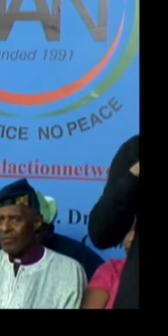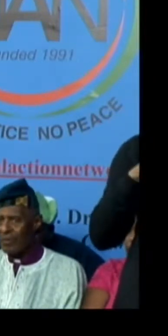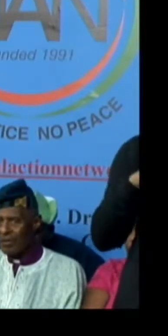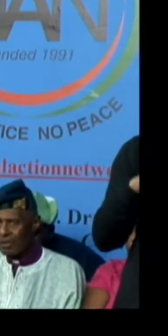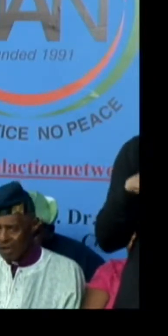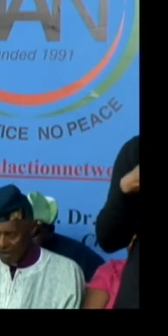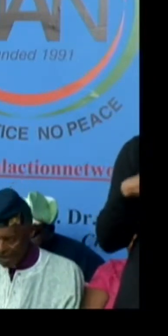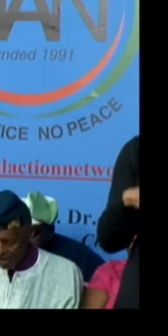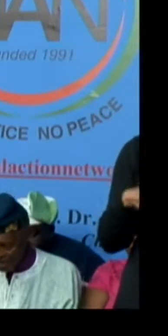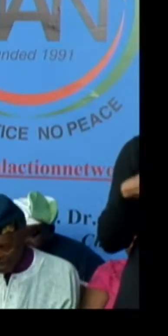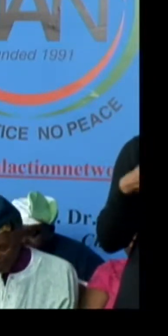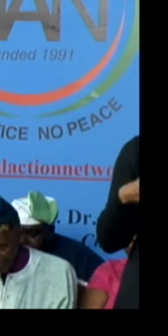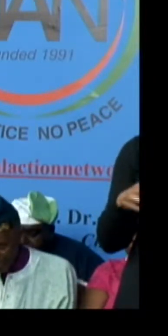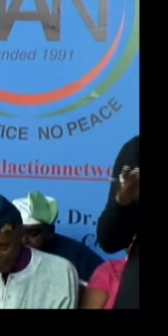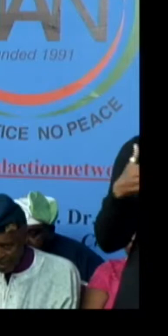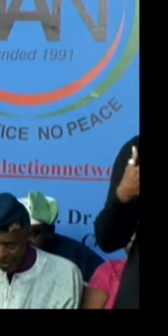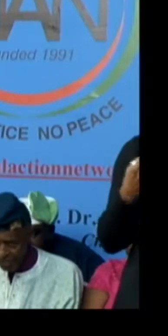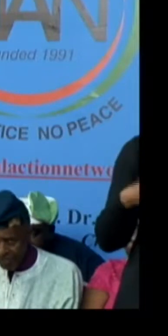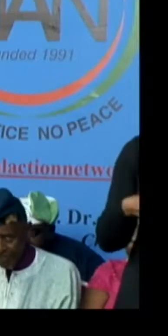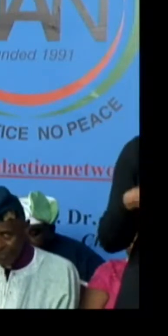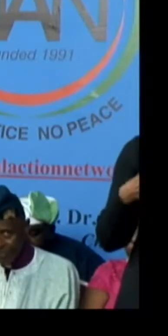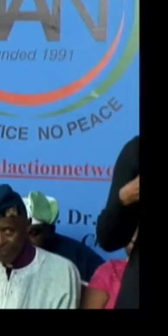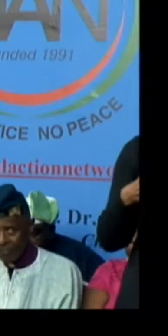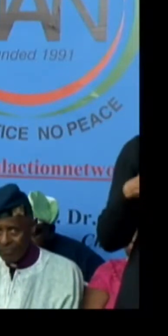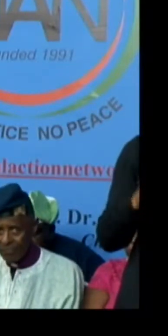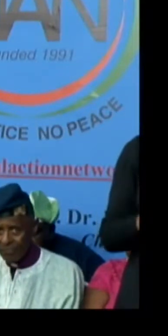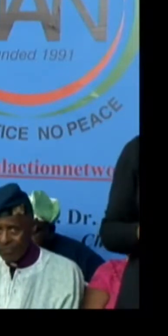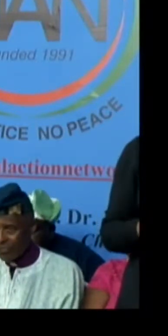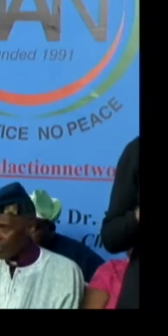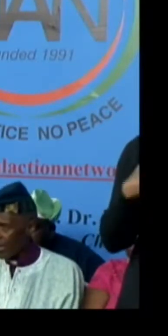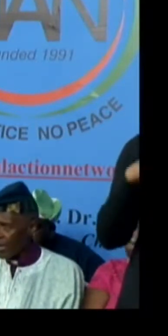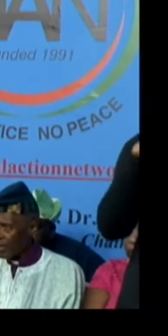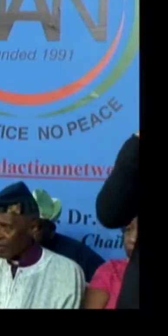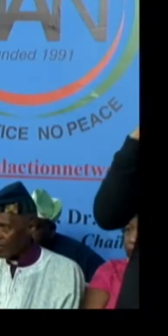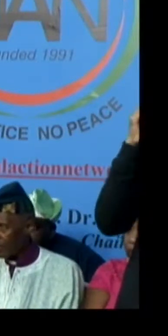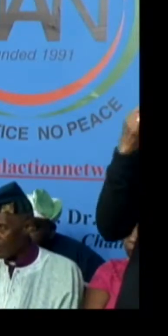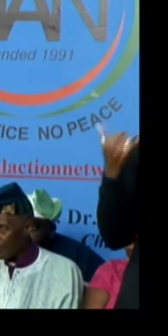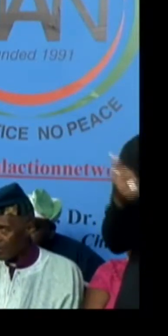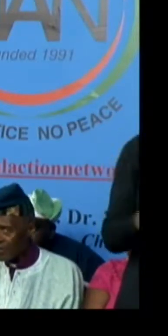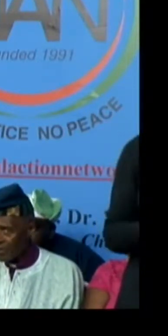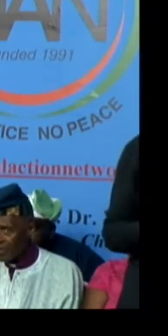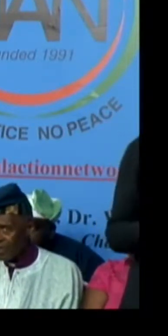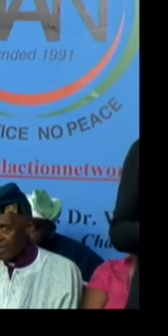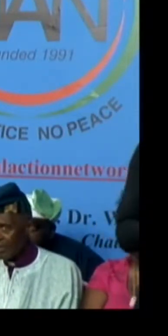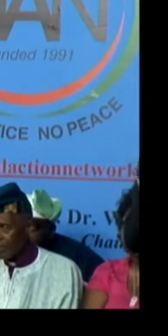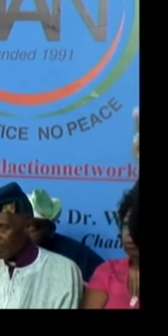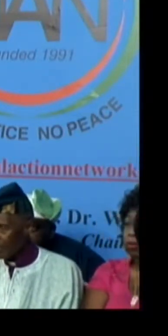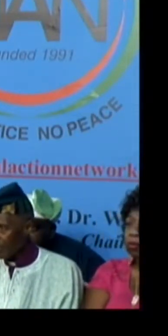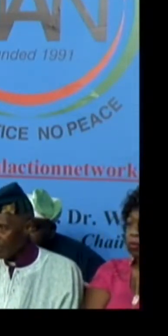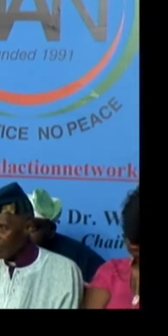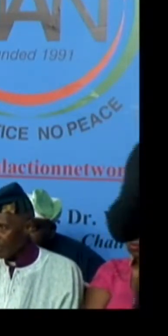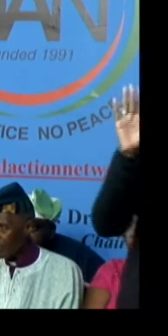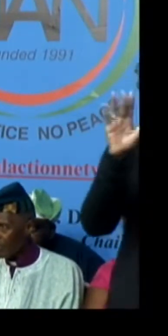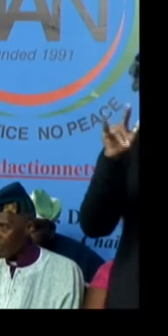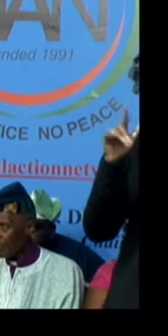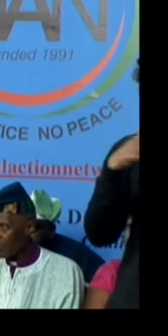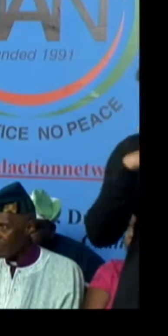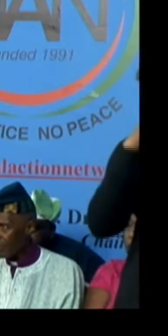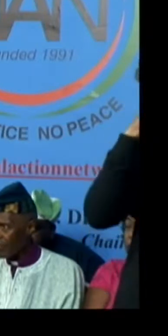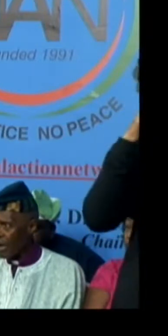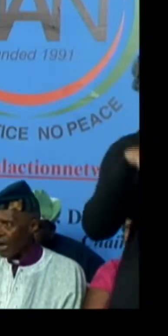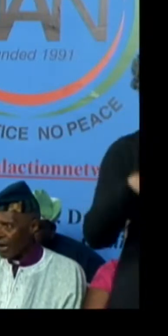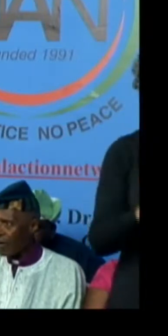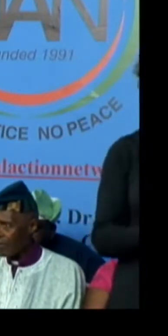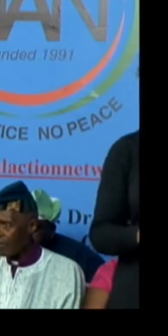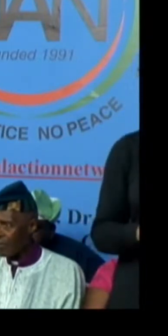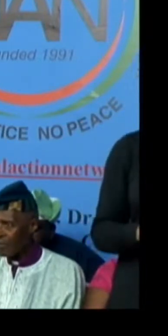position than that. Oh, he was just joking. Well, it corresponds with his